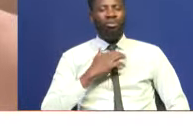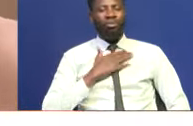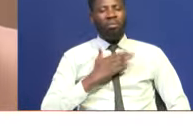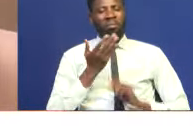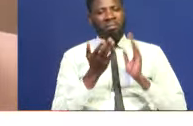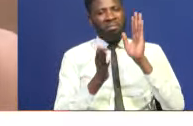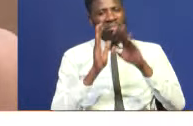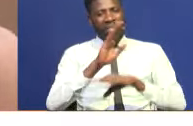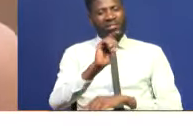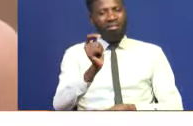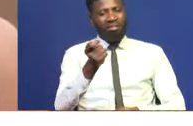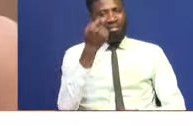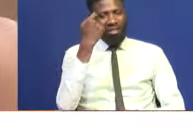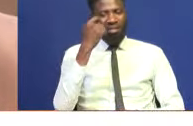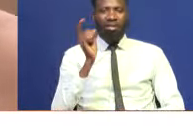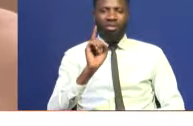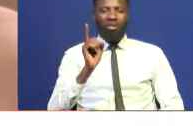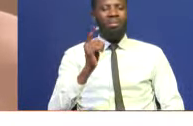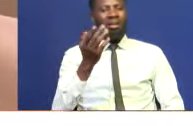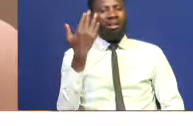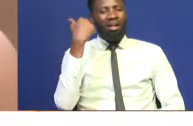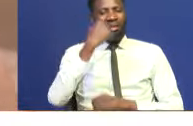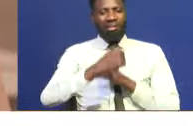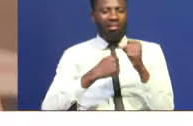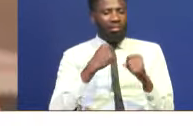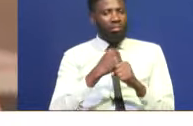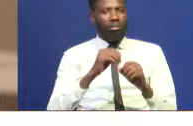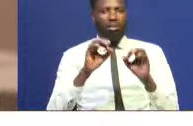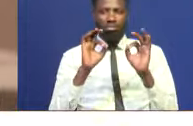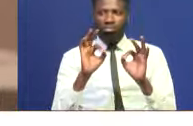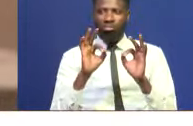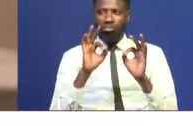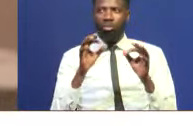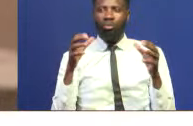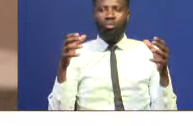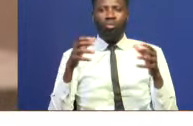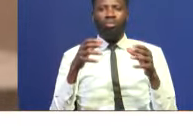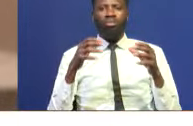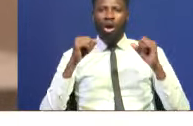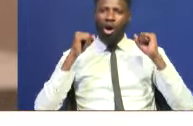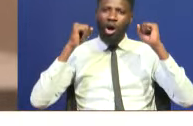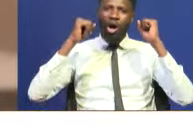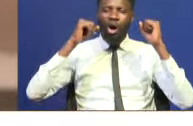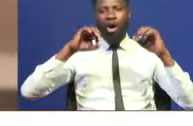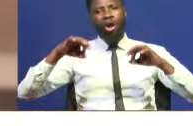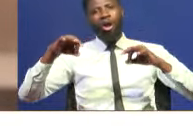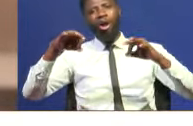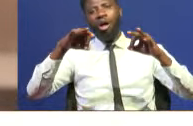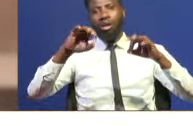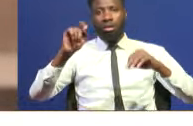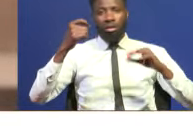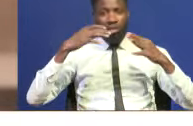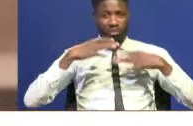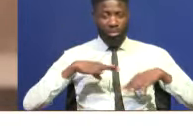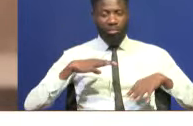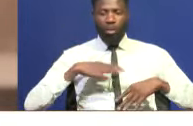meet was fantastic last year. I remember all the spectators in the stadium. The Kenyans really know